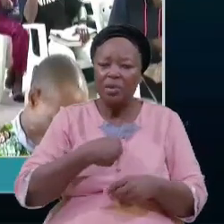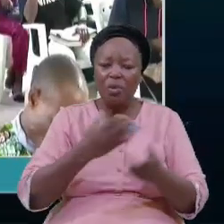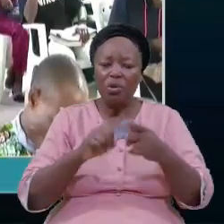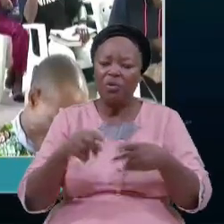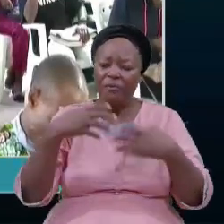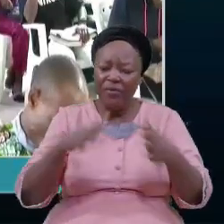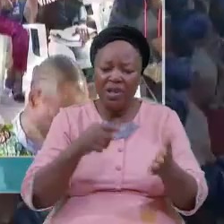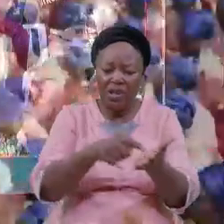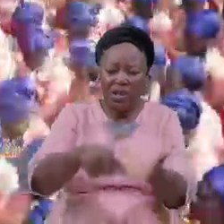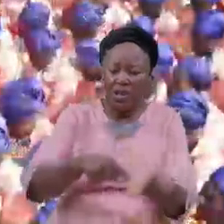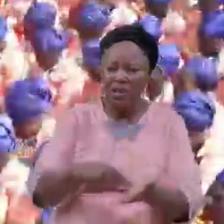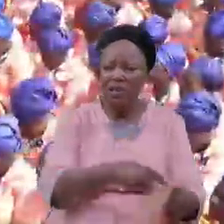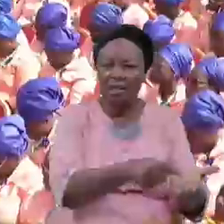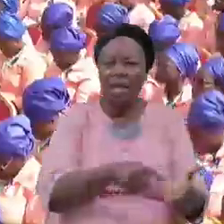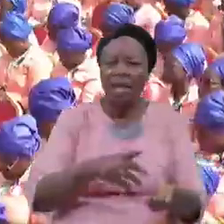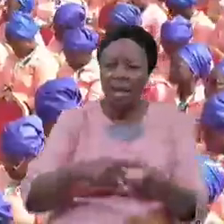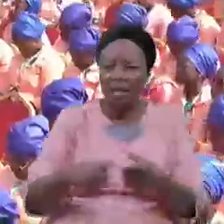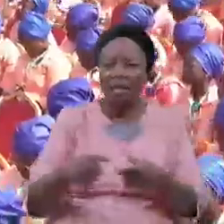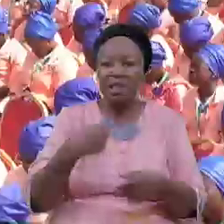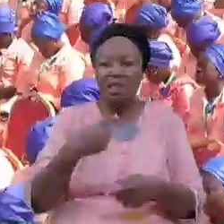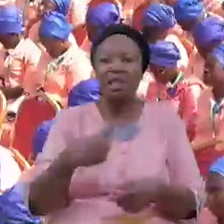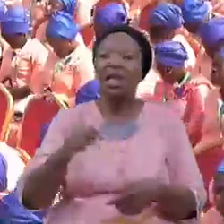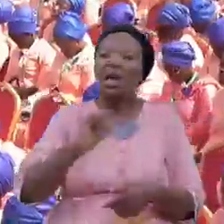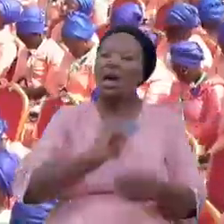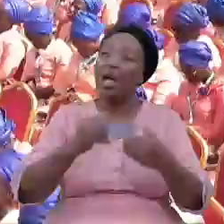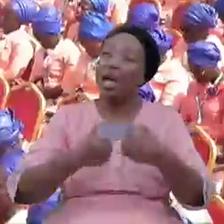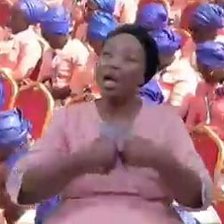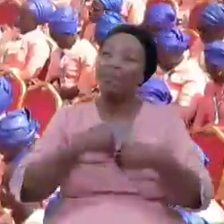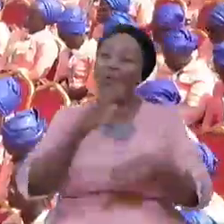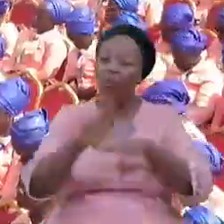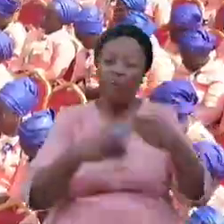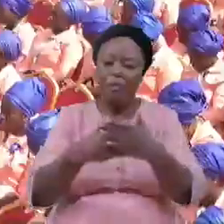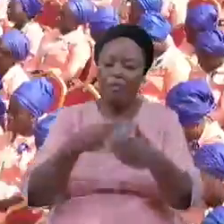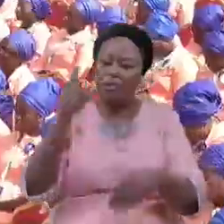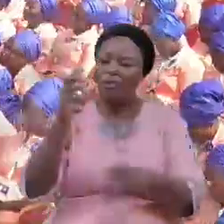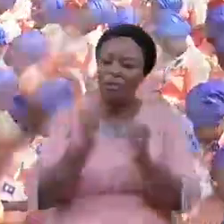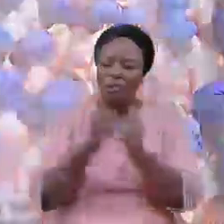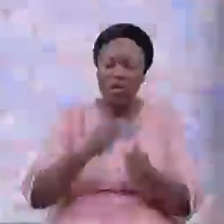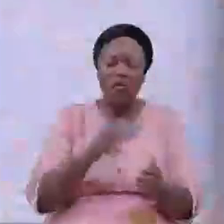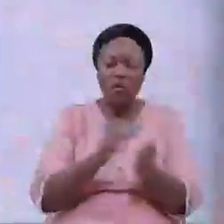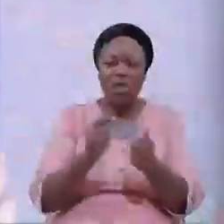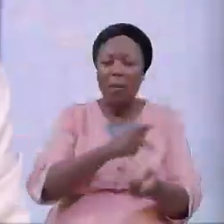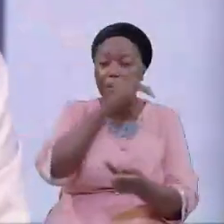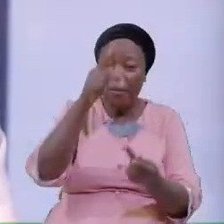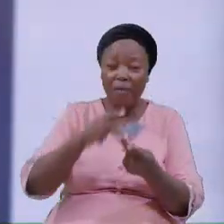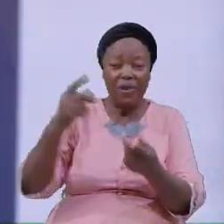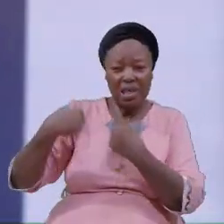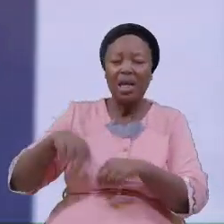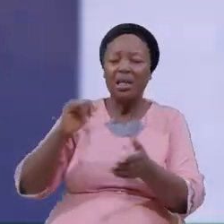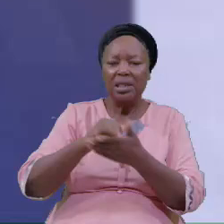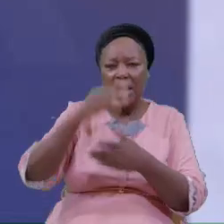he said, I have walked before you with a perfect heart. That man was